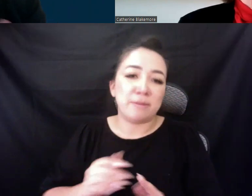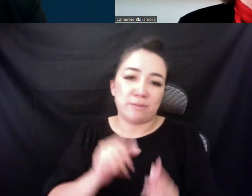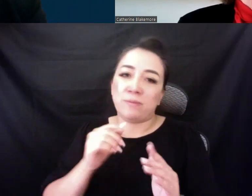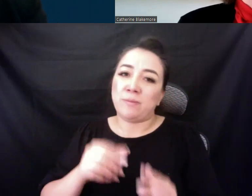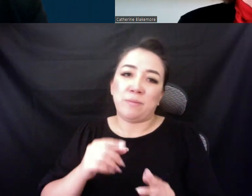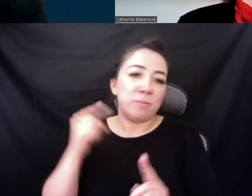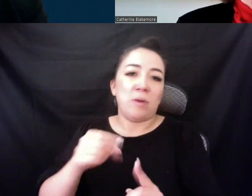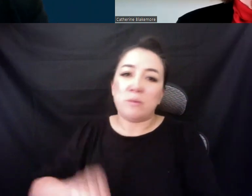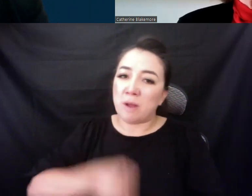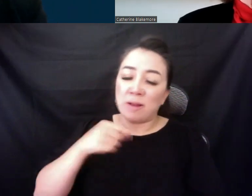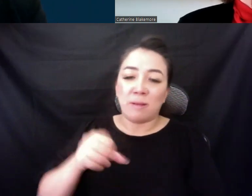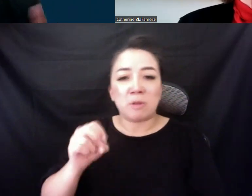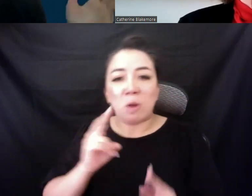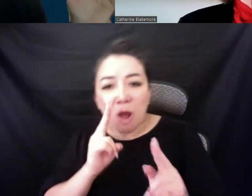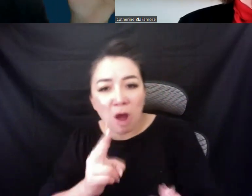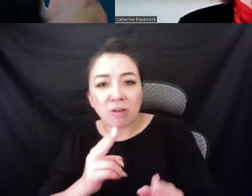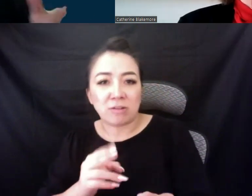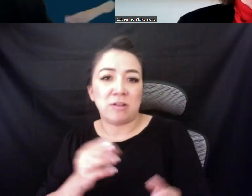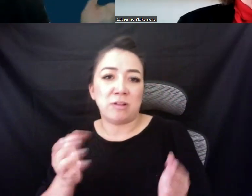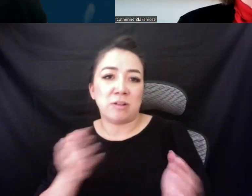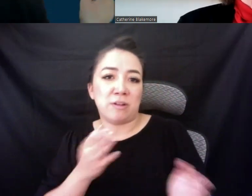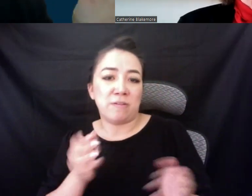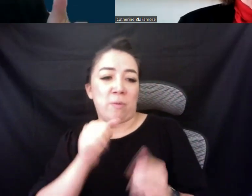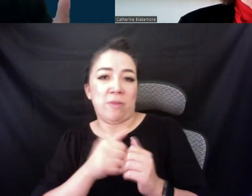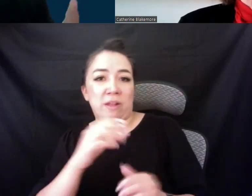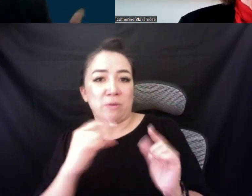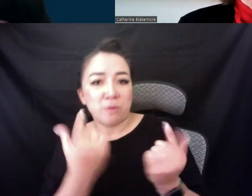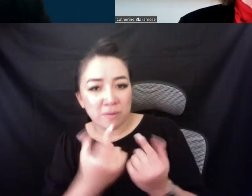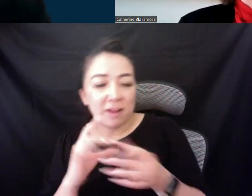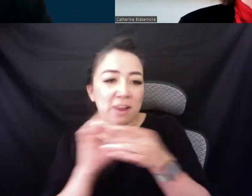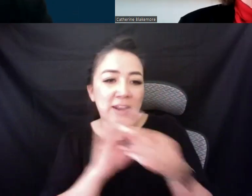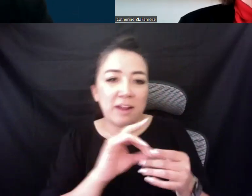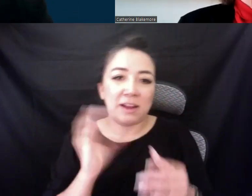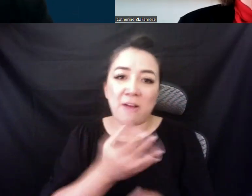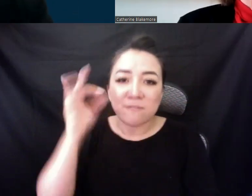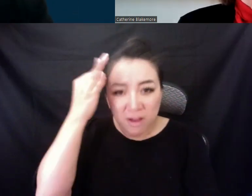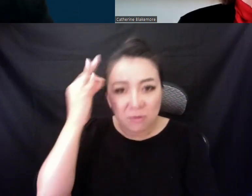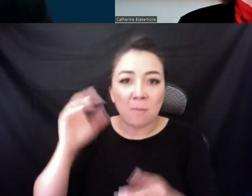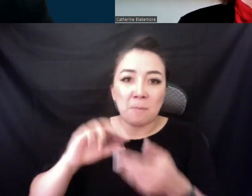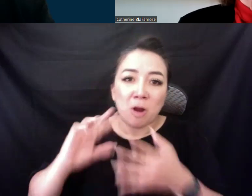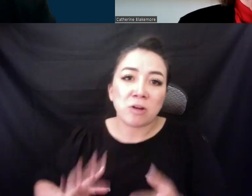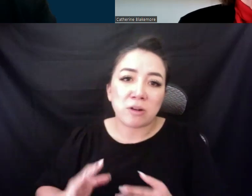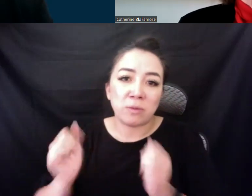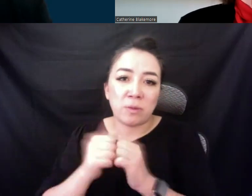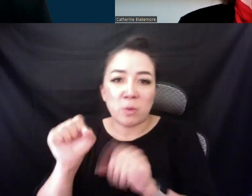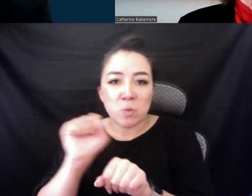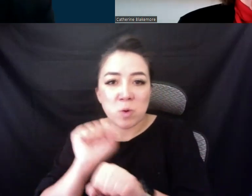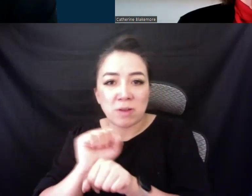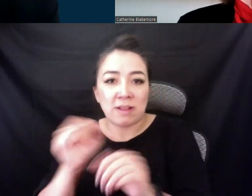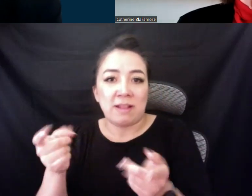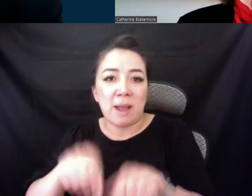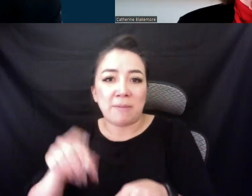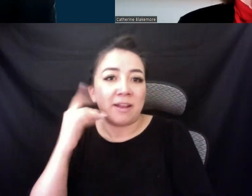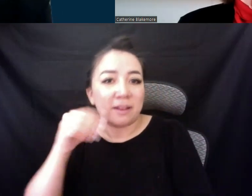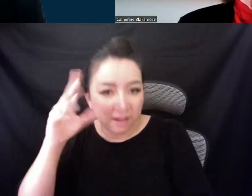I'm so honored that I get to serve on that group and connect our federal partners with the work that's happening in California. So